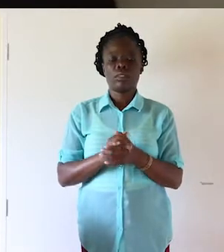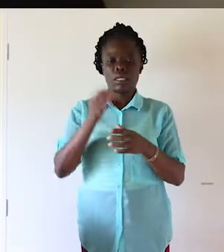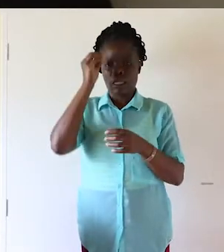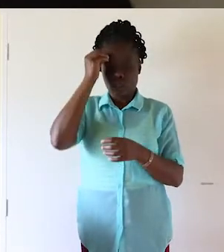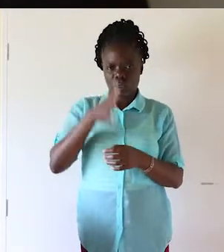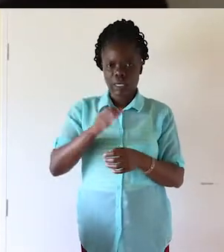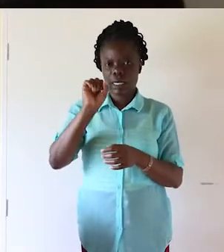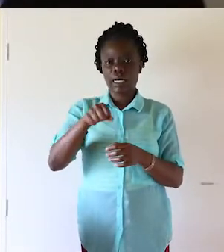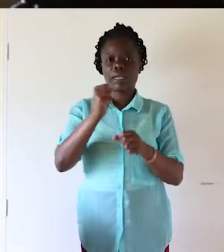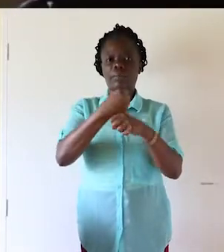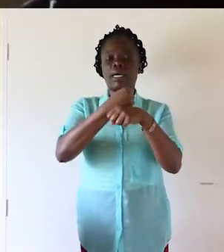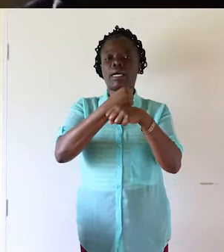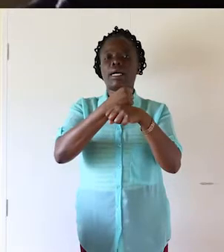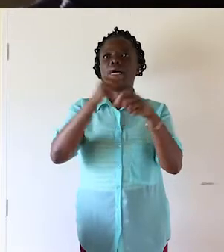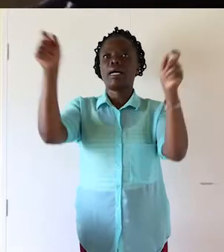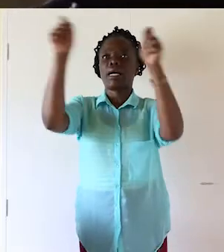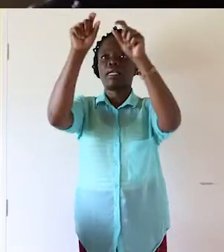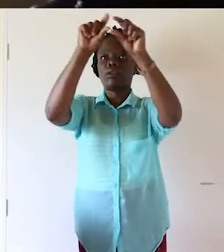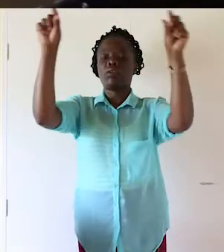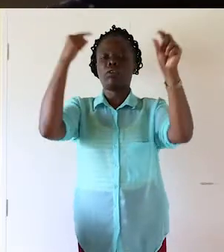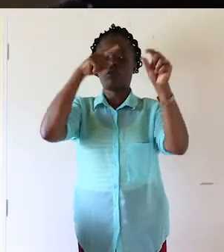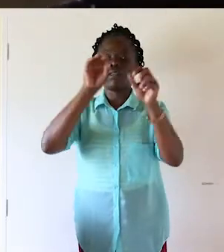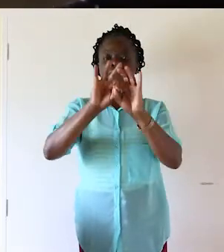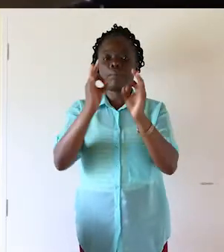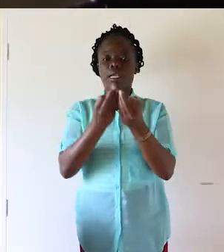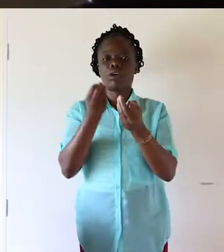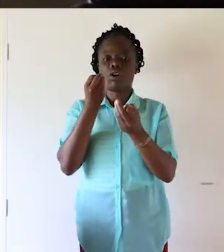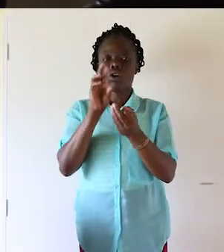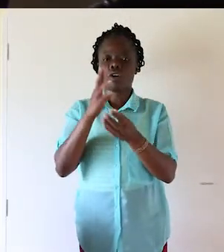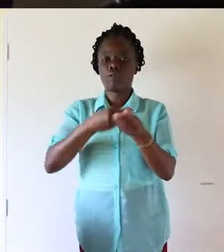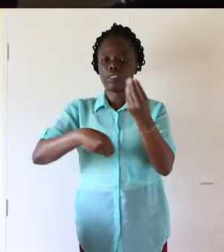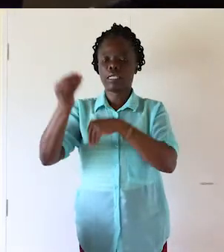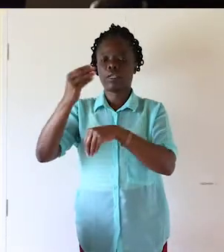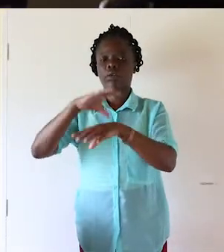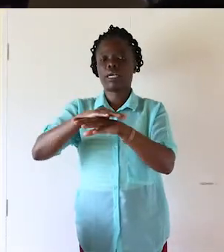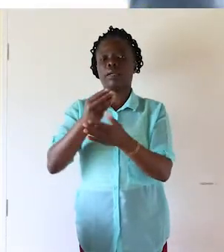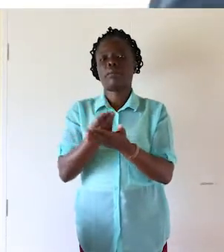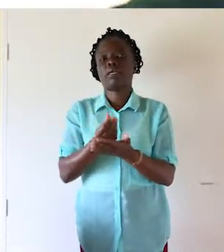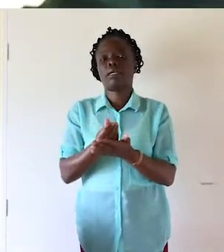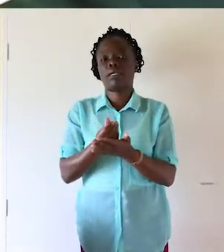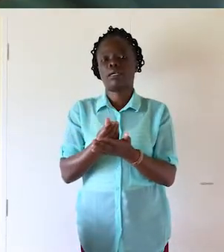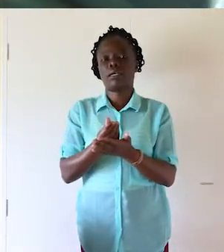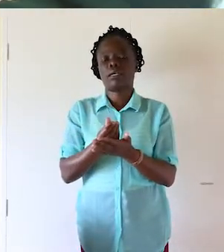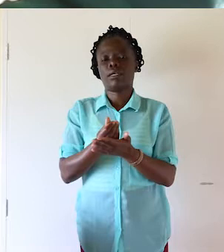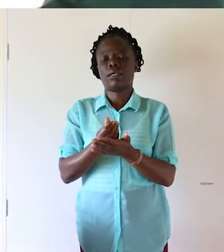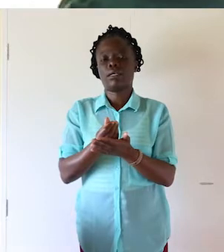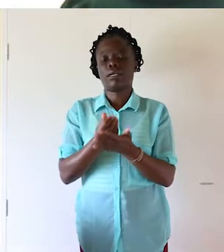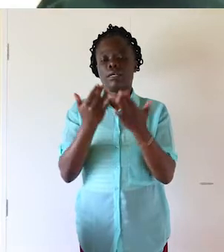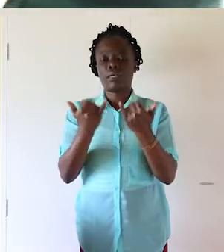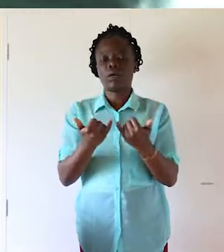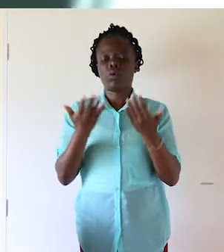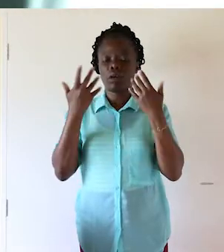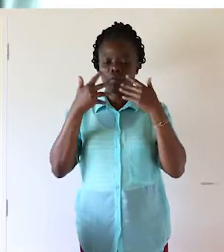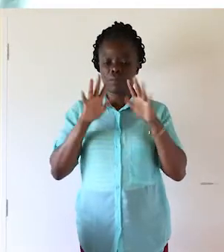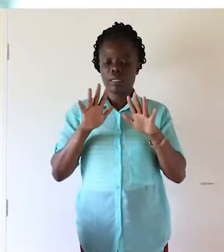The learner can make curtain rods for the family or for sale to earn a living. Now we